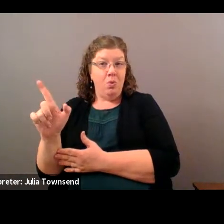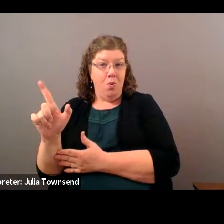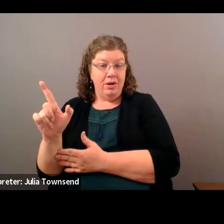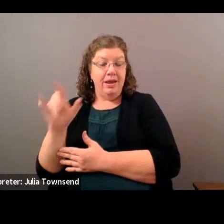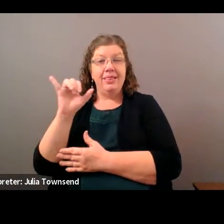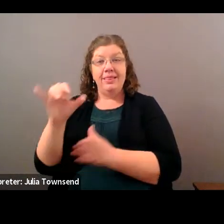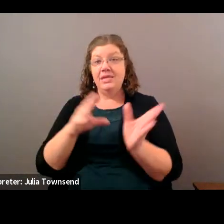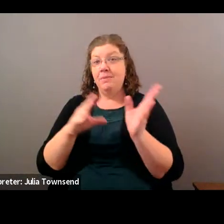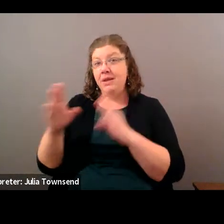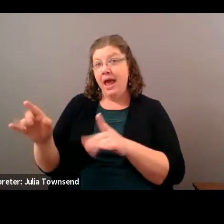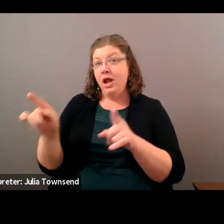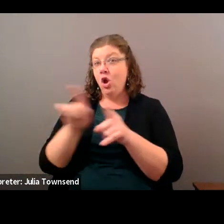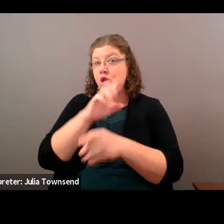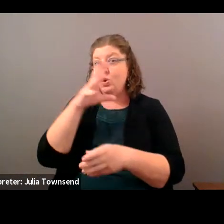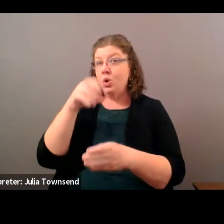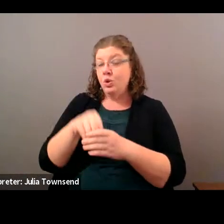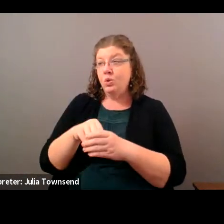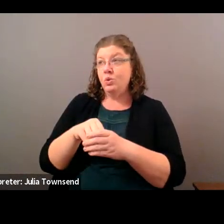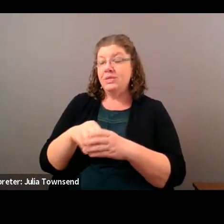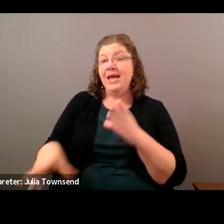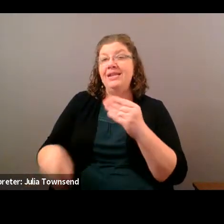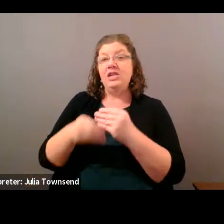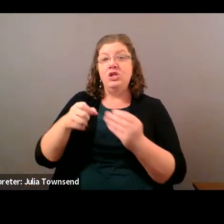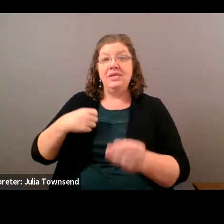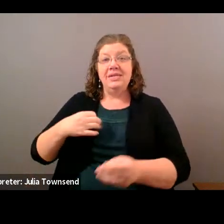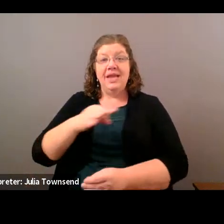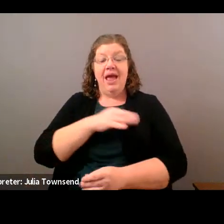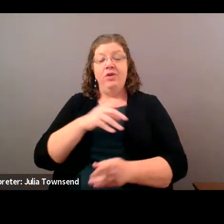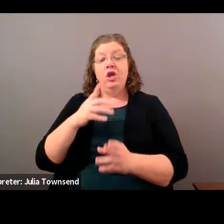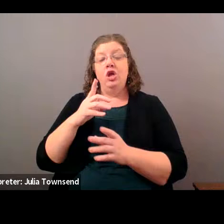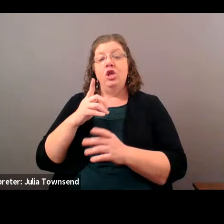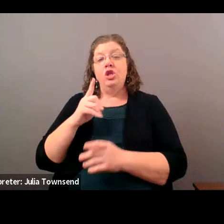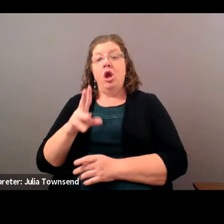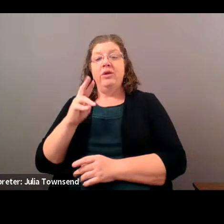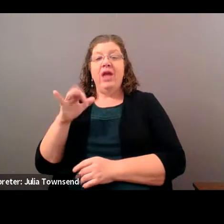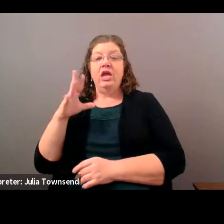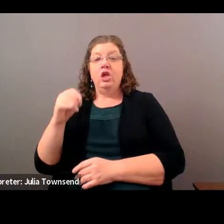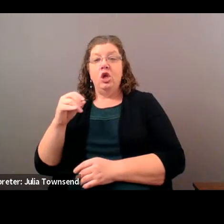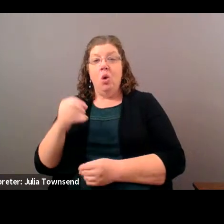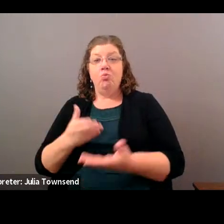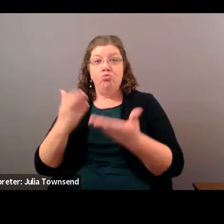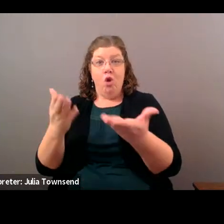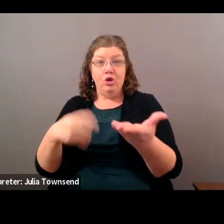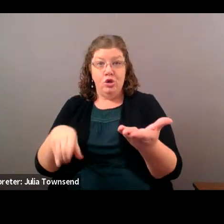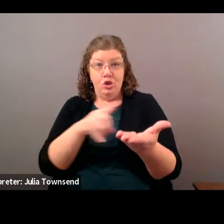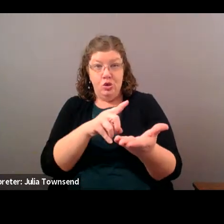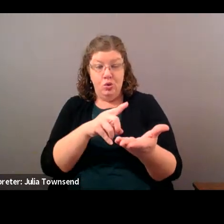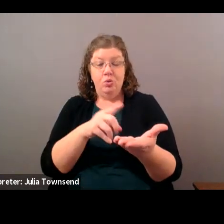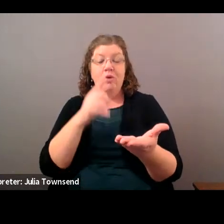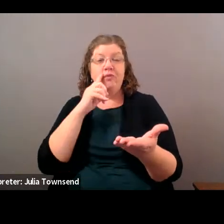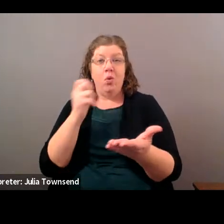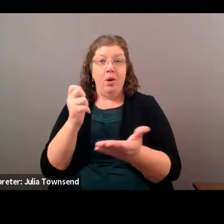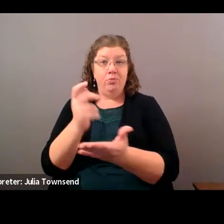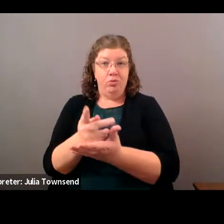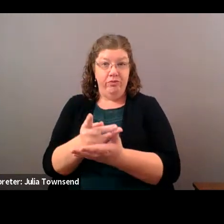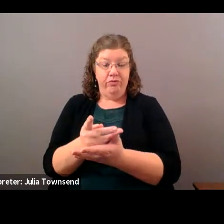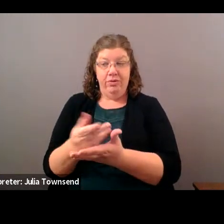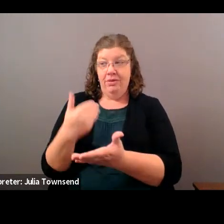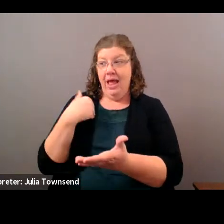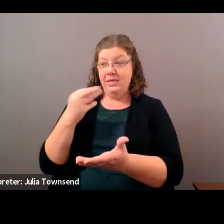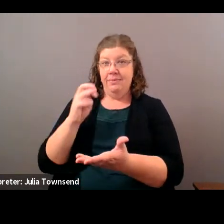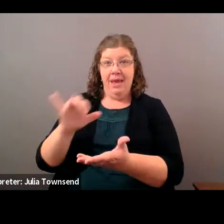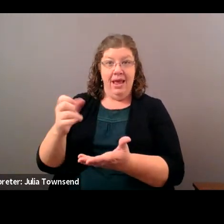plan also includes additional staffing that Dr. Becchio brought to you and the board for approve and was approved on May